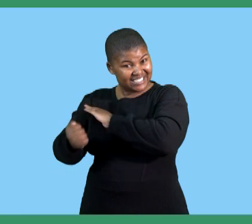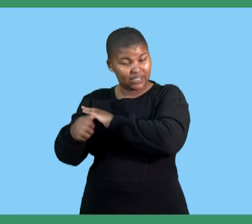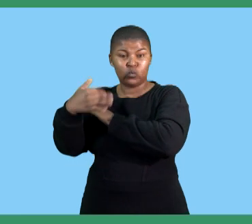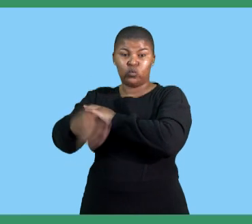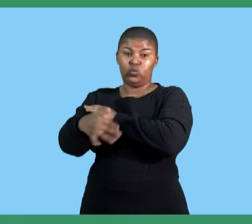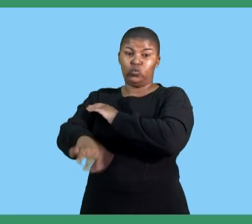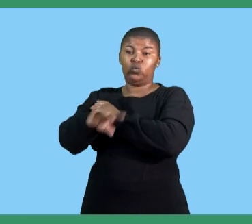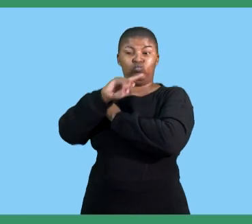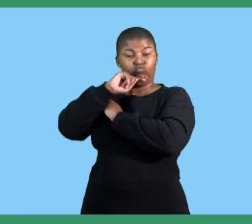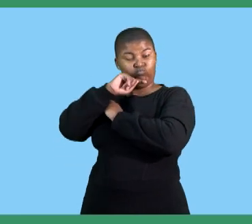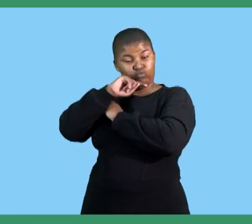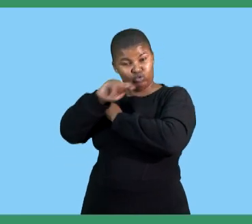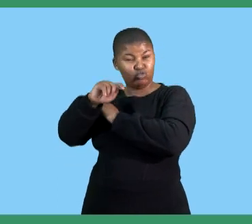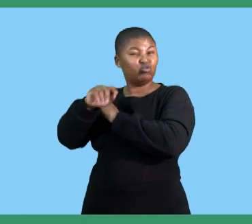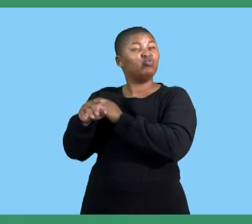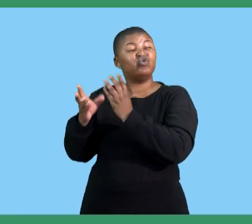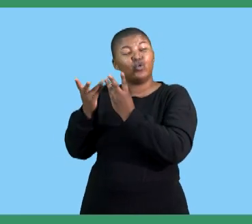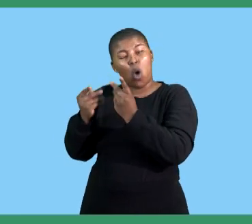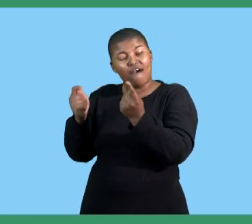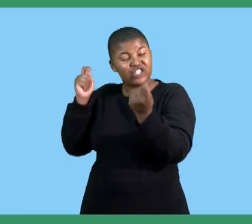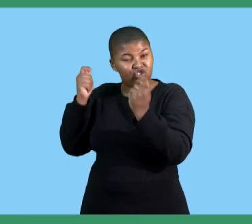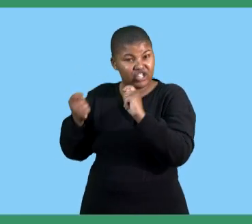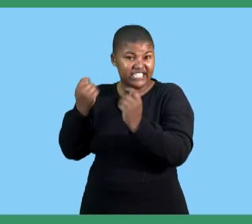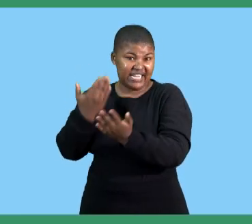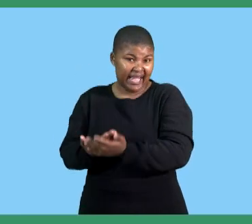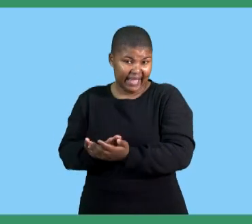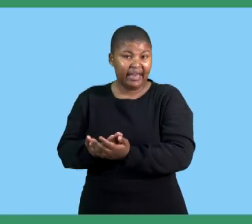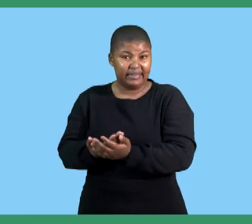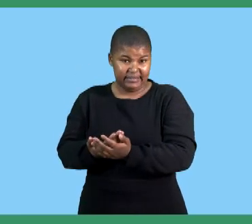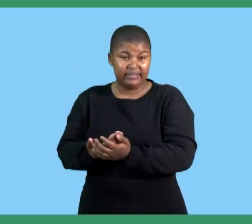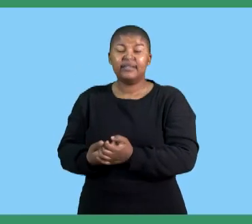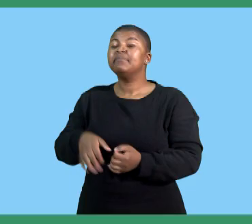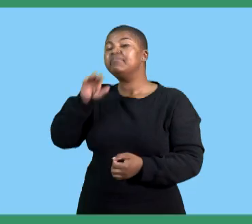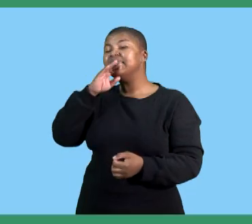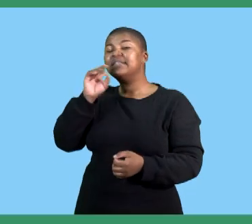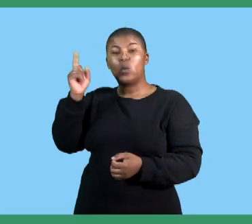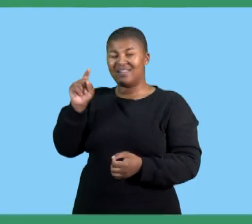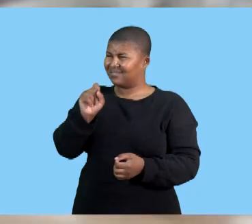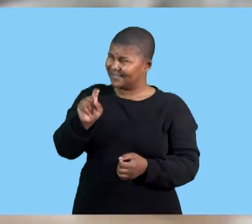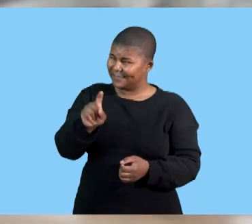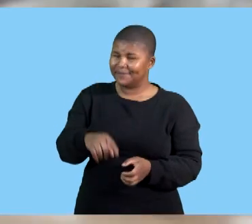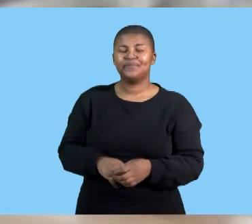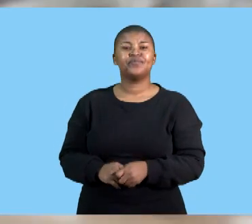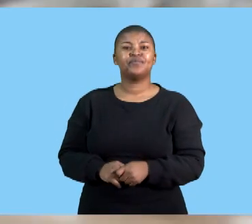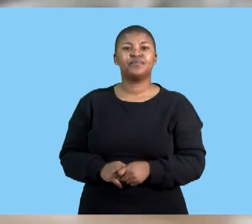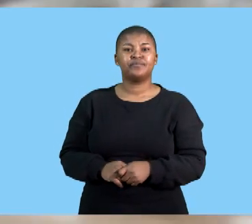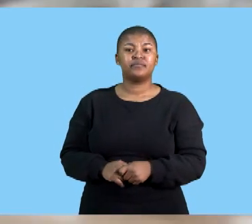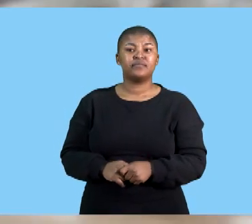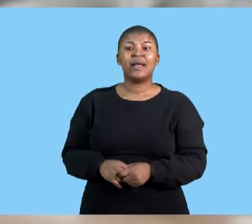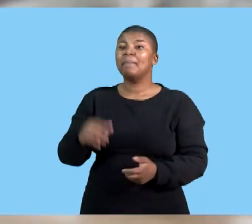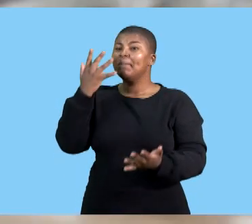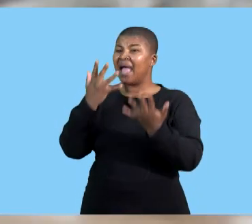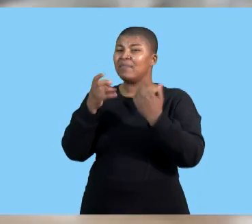the resistance to change. So in simple terms, what this statement means is that you might find that in